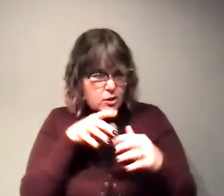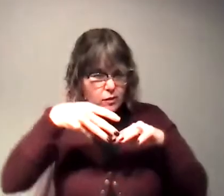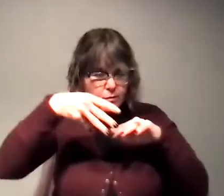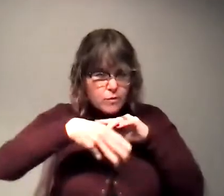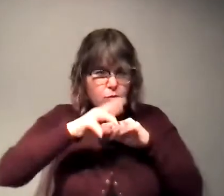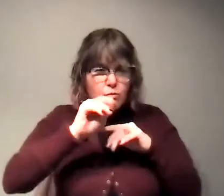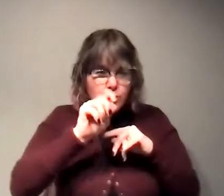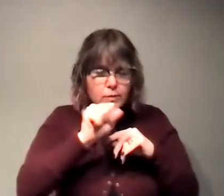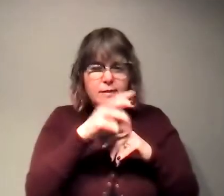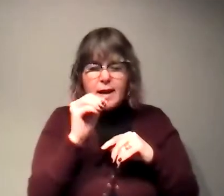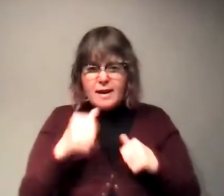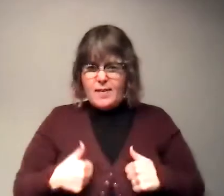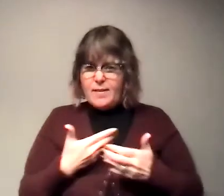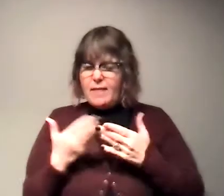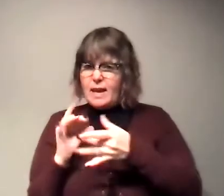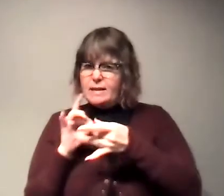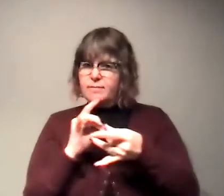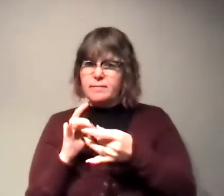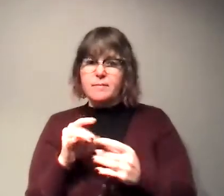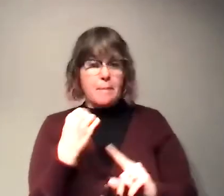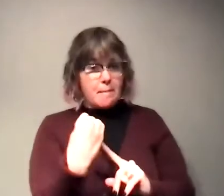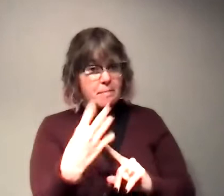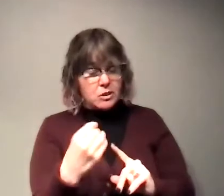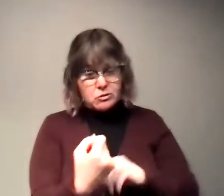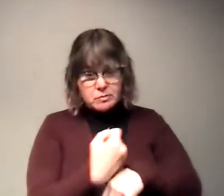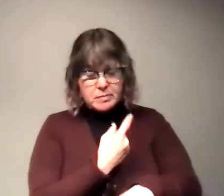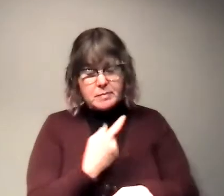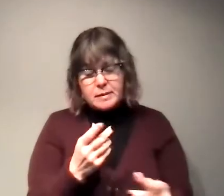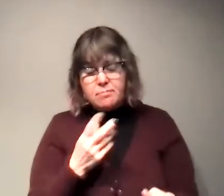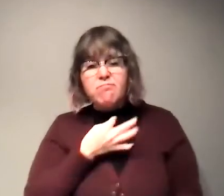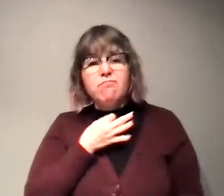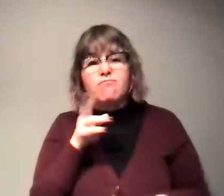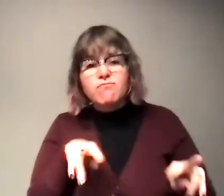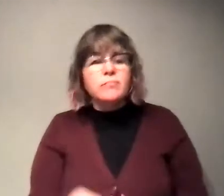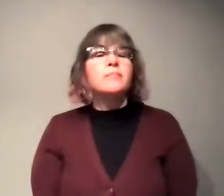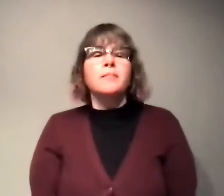not exactly sure, but a photo would be great. Cool.